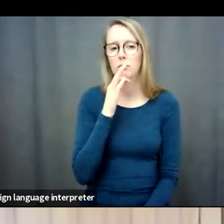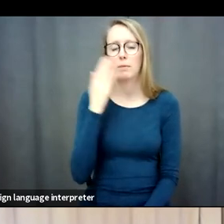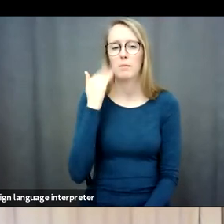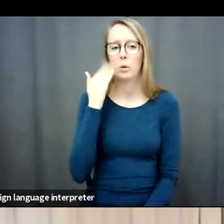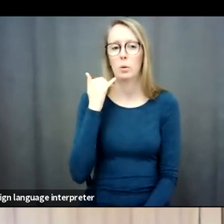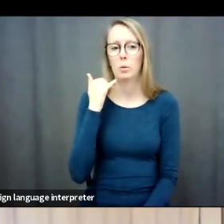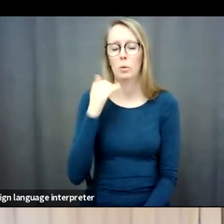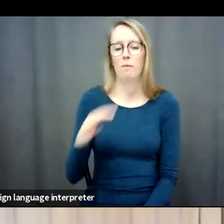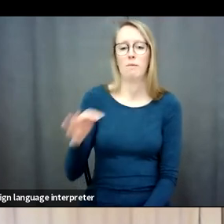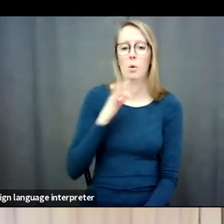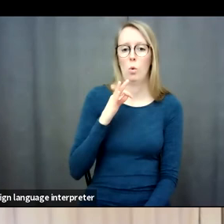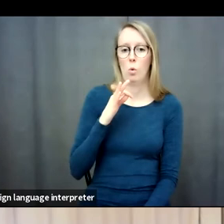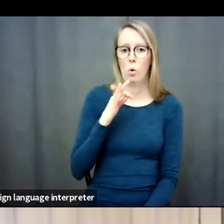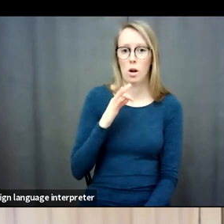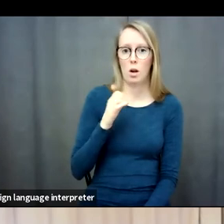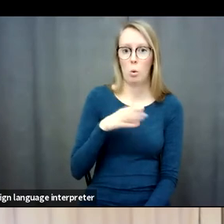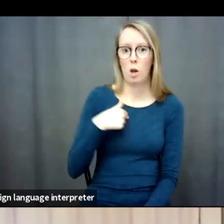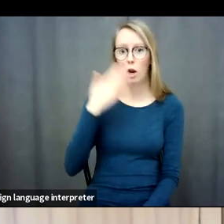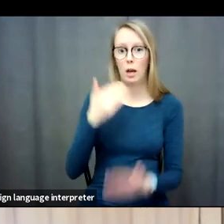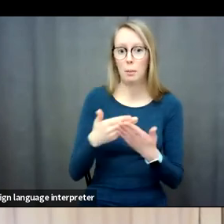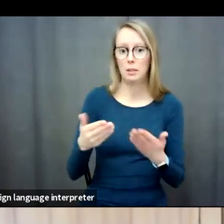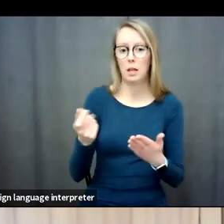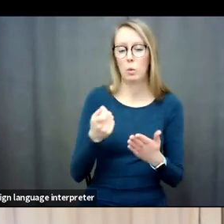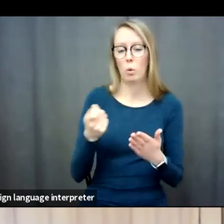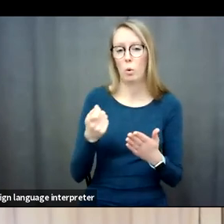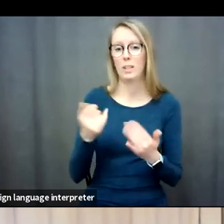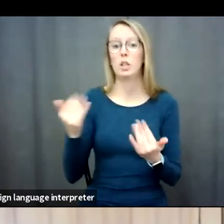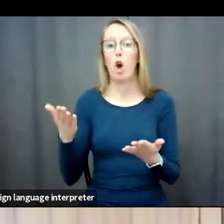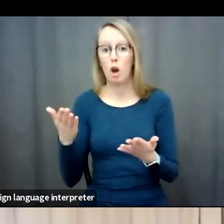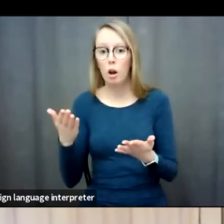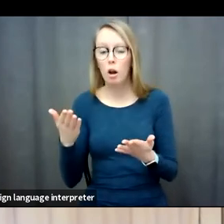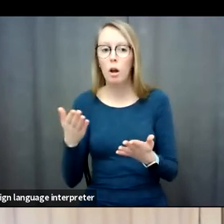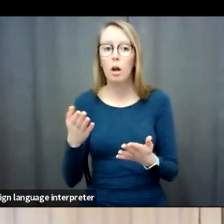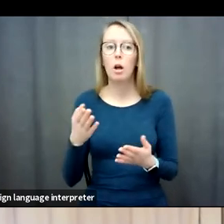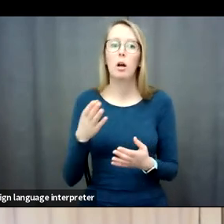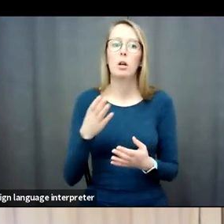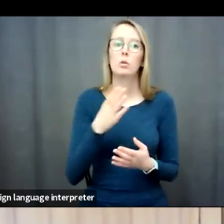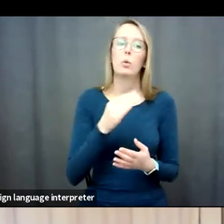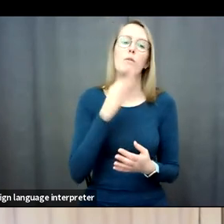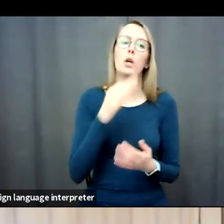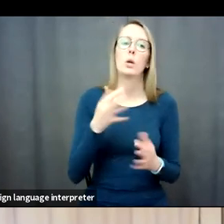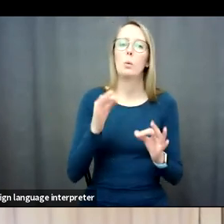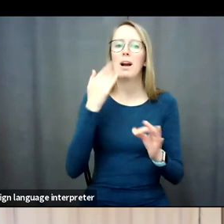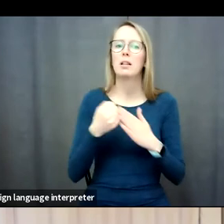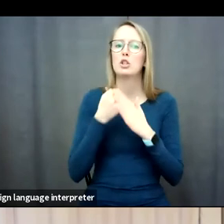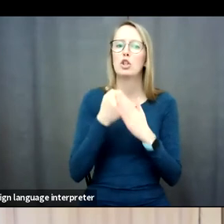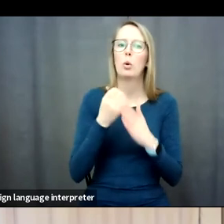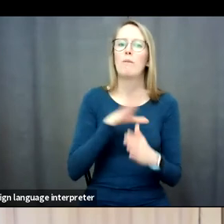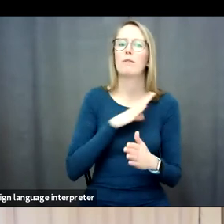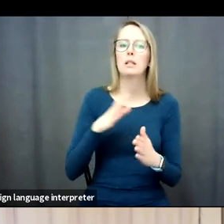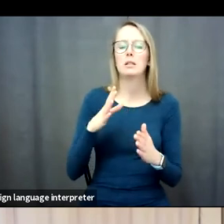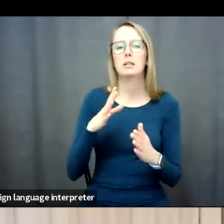they asked if I could present something from this book is how to support when there are challenges in the work to